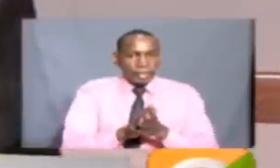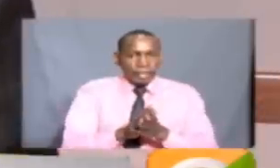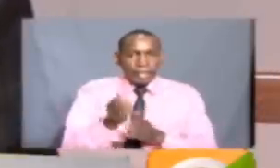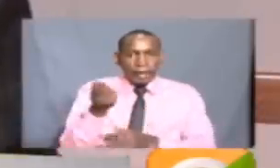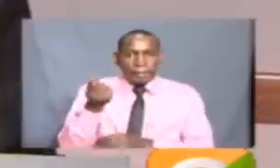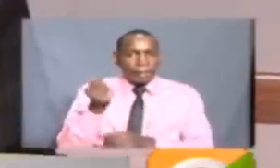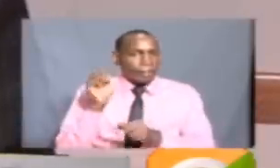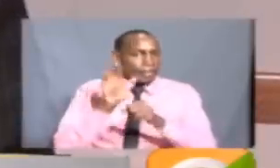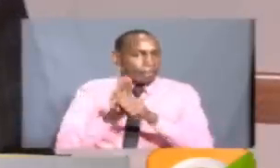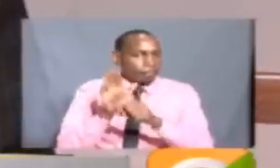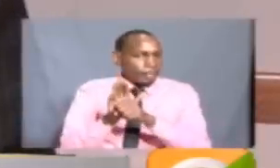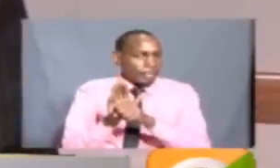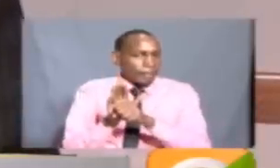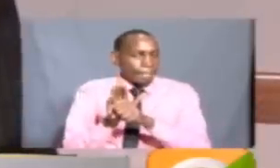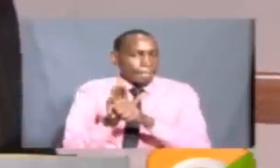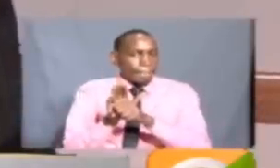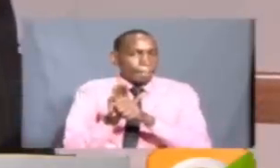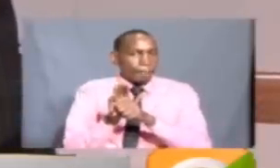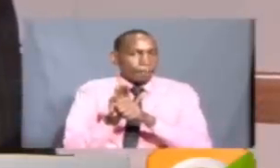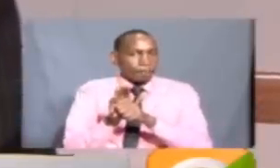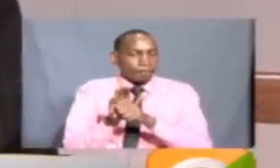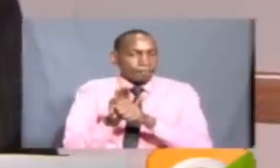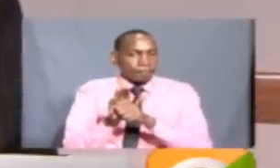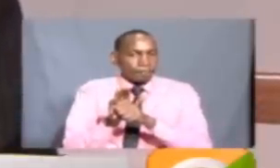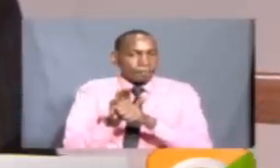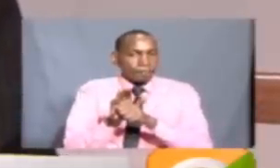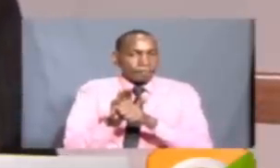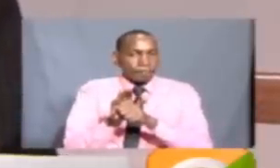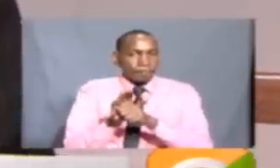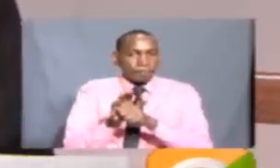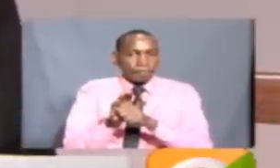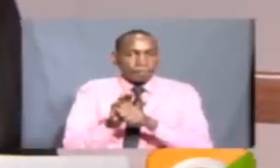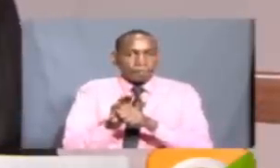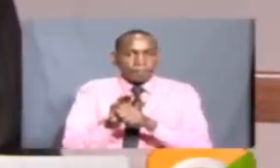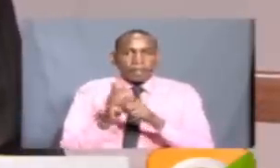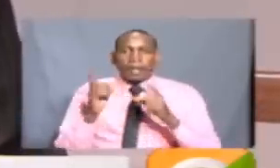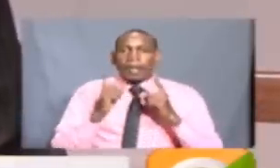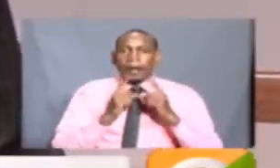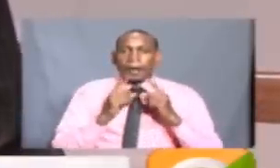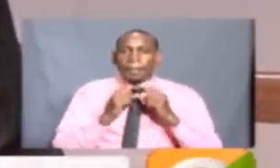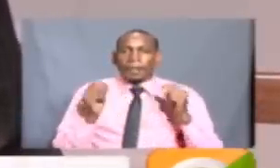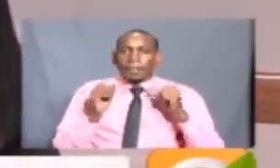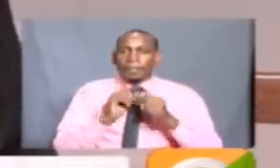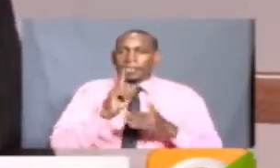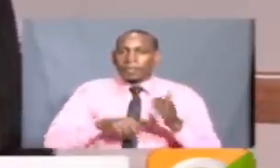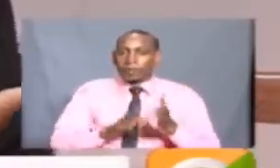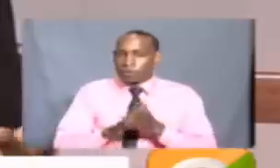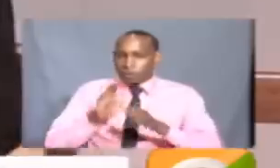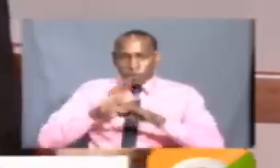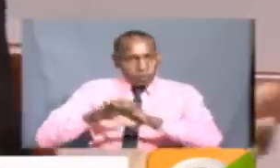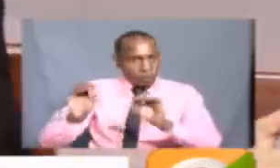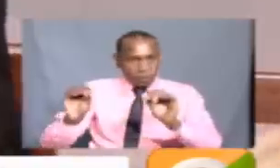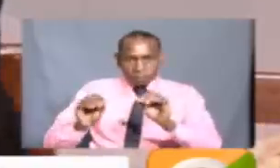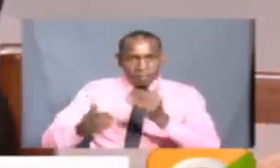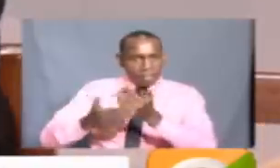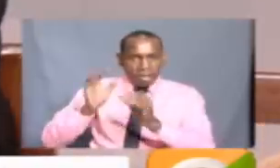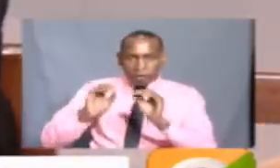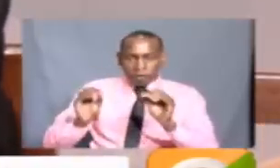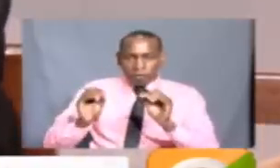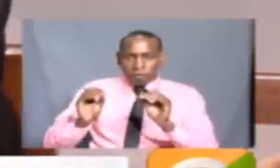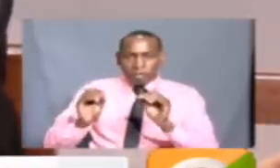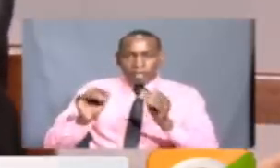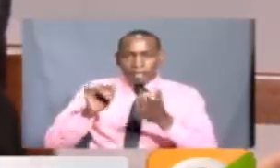shillings, and the holy men and women of God said, you're out of line, that we really don't care where this